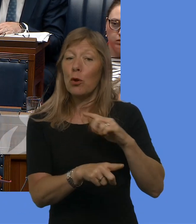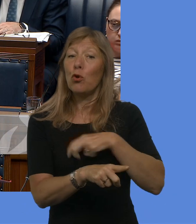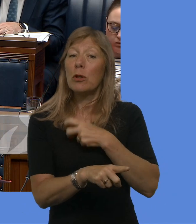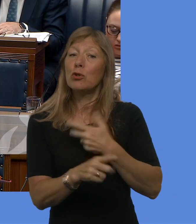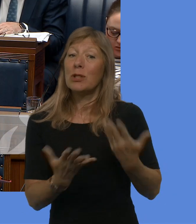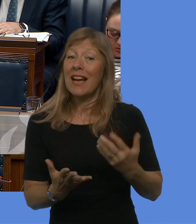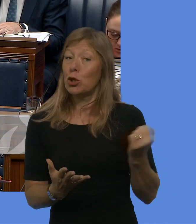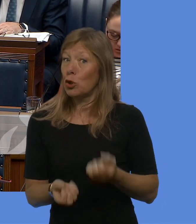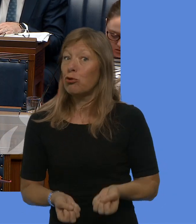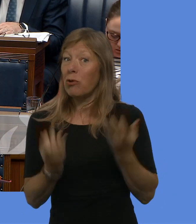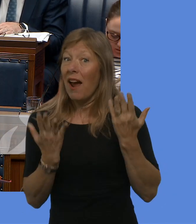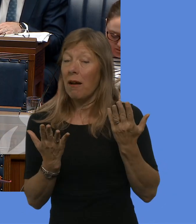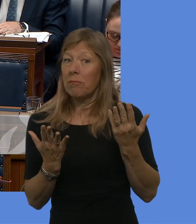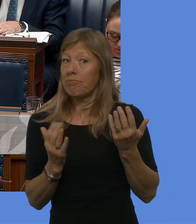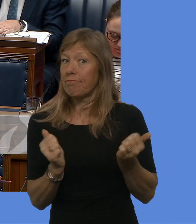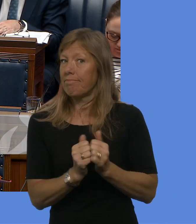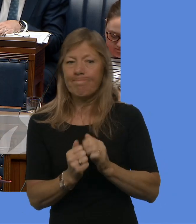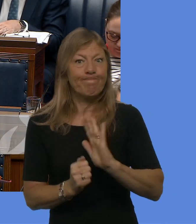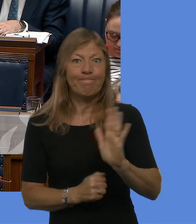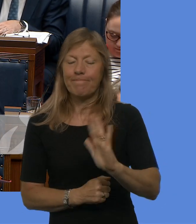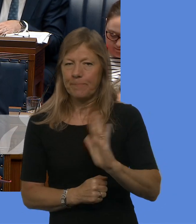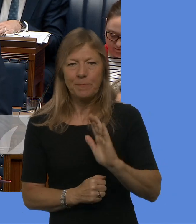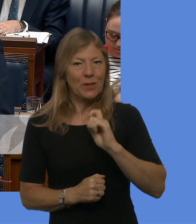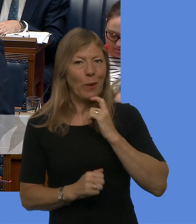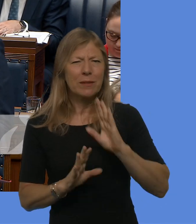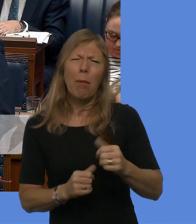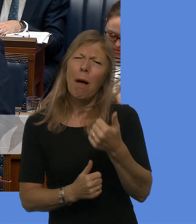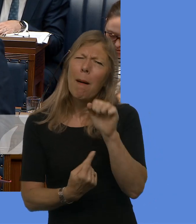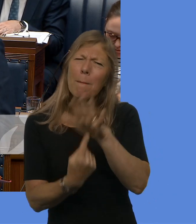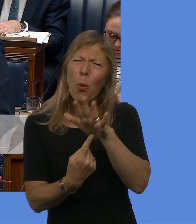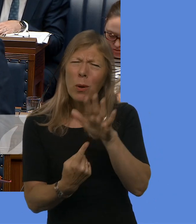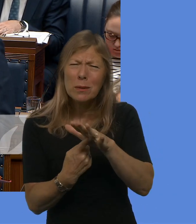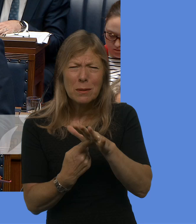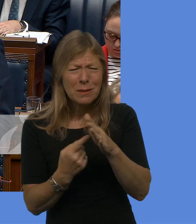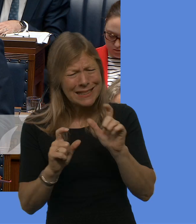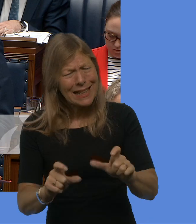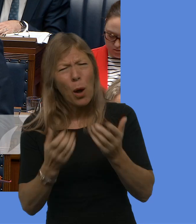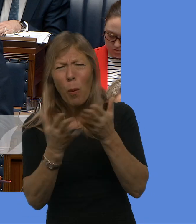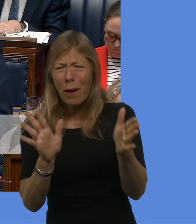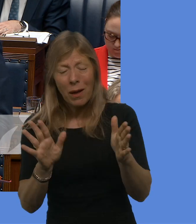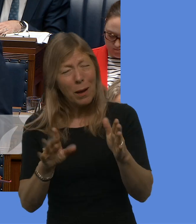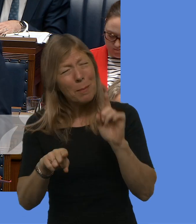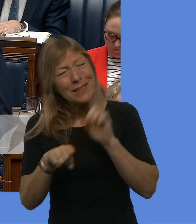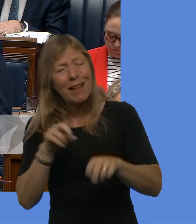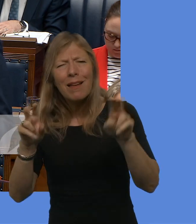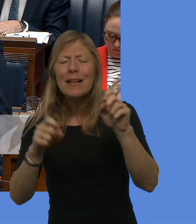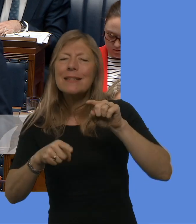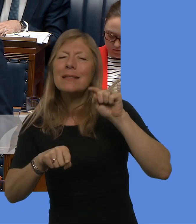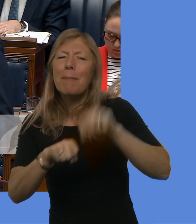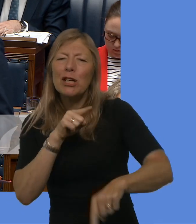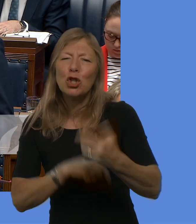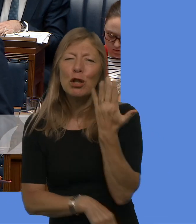schools open, particularly within our special schools, where those children and young people with complex